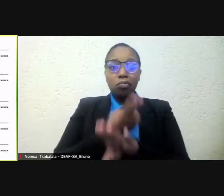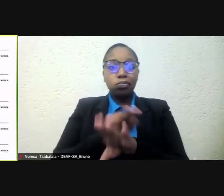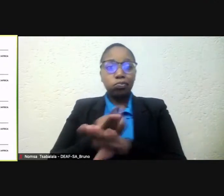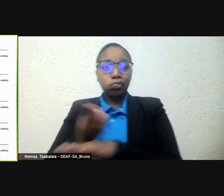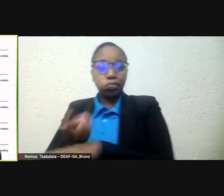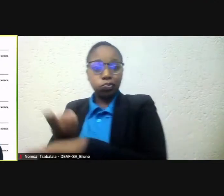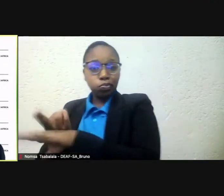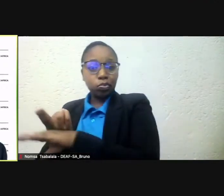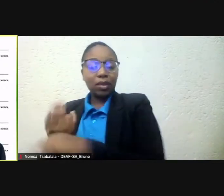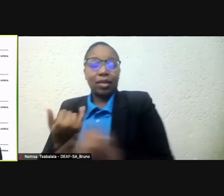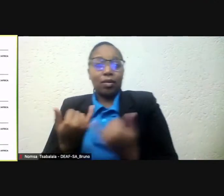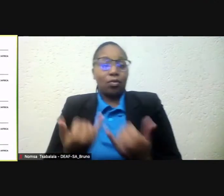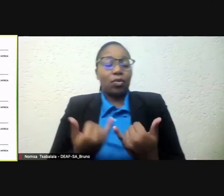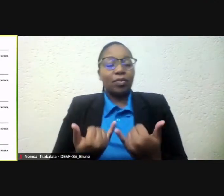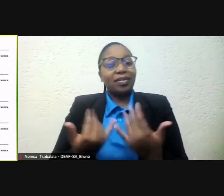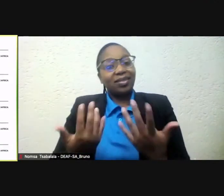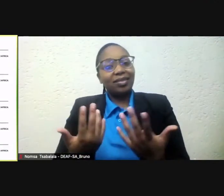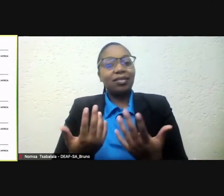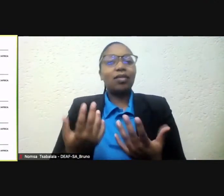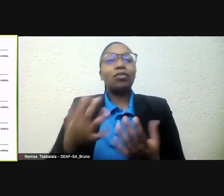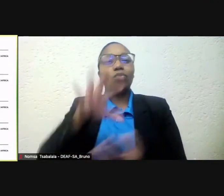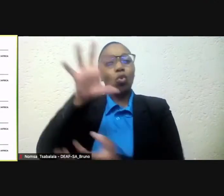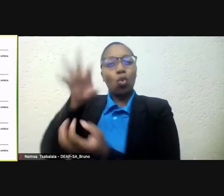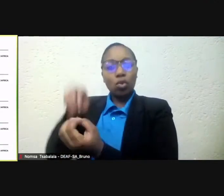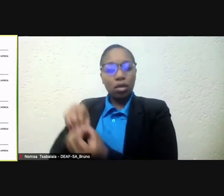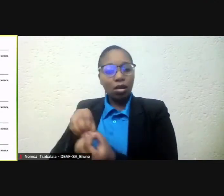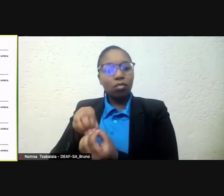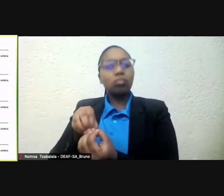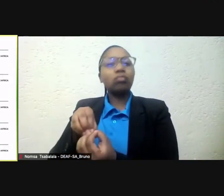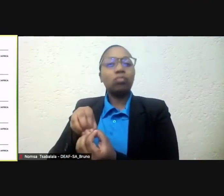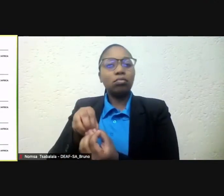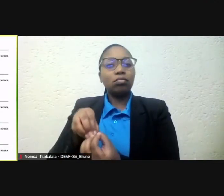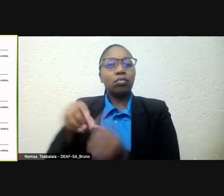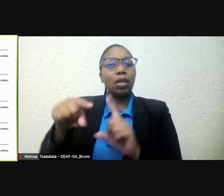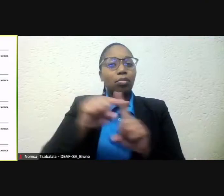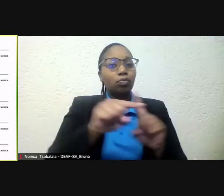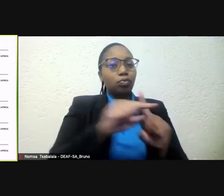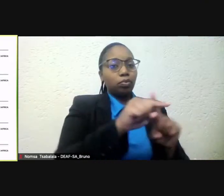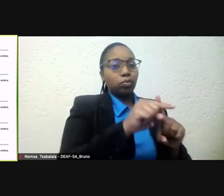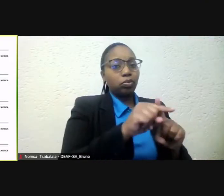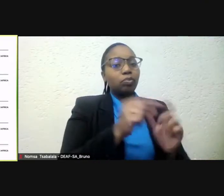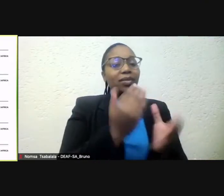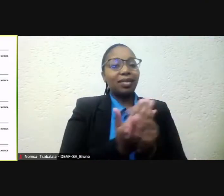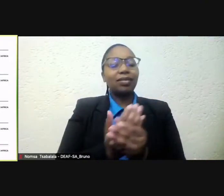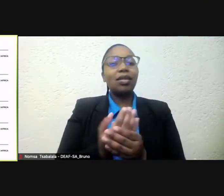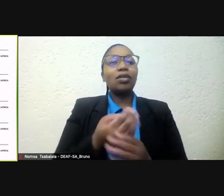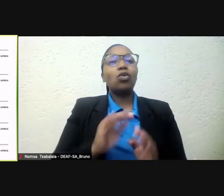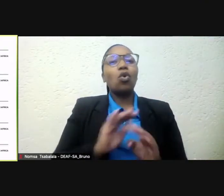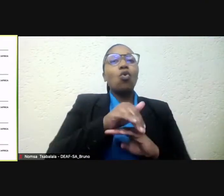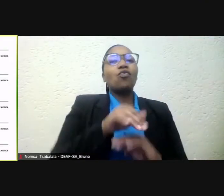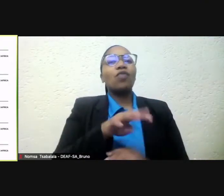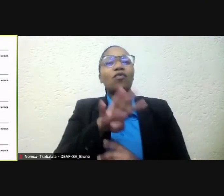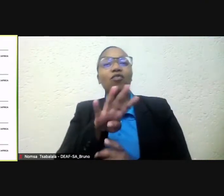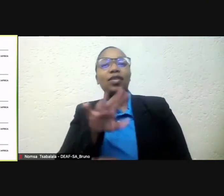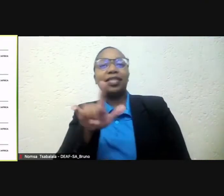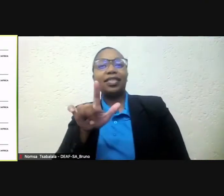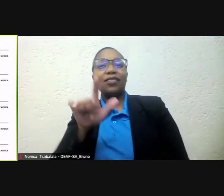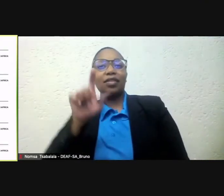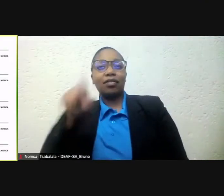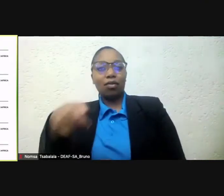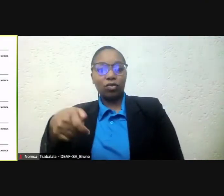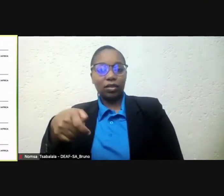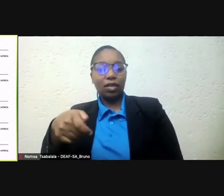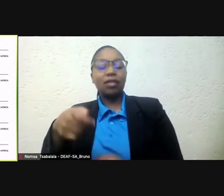The total current active cases stand at just over 47,000, with hospital admissions just